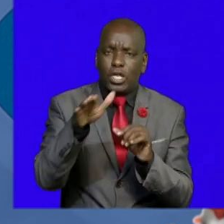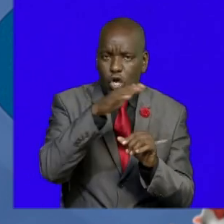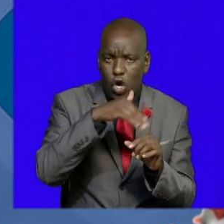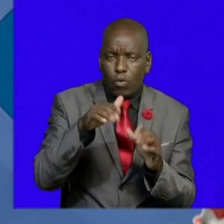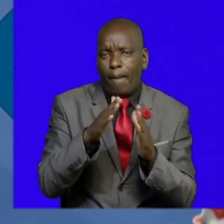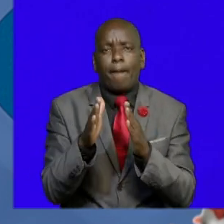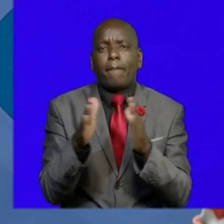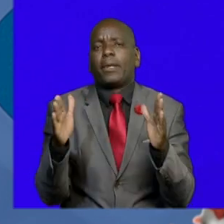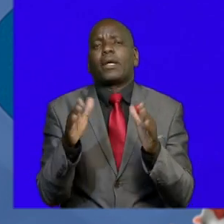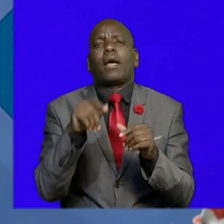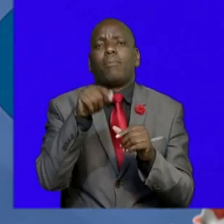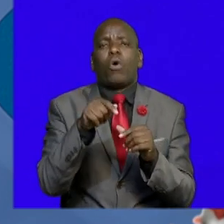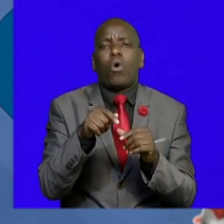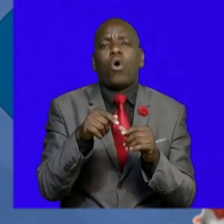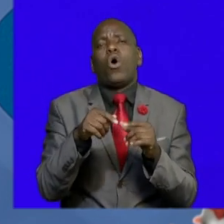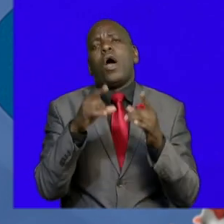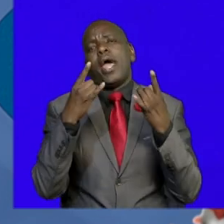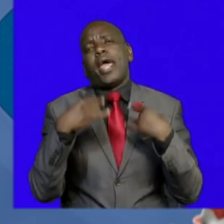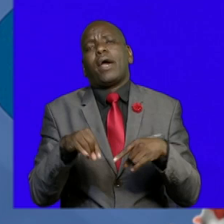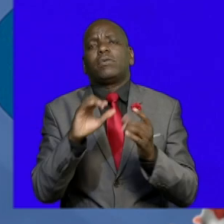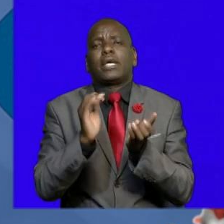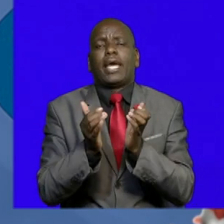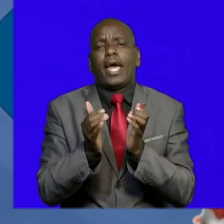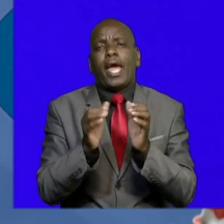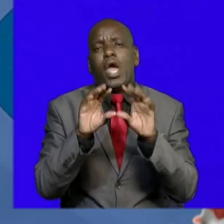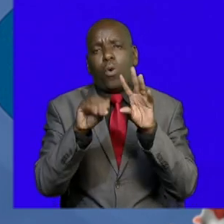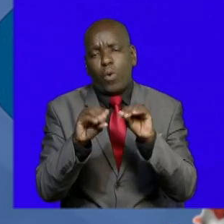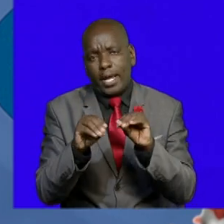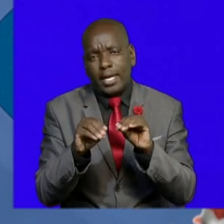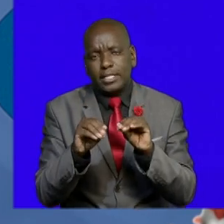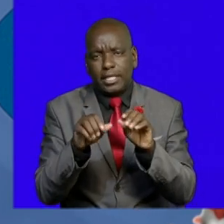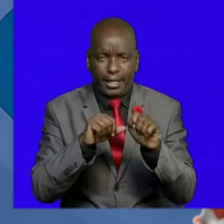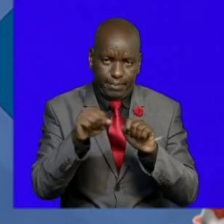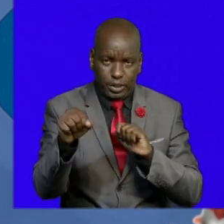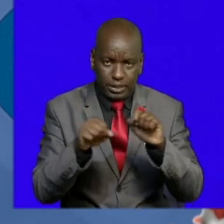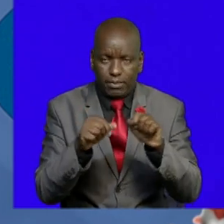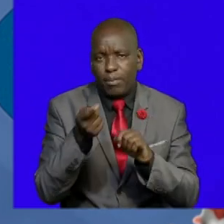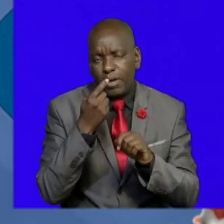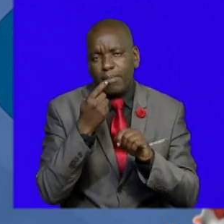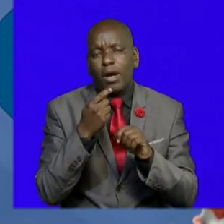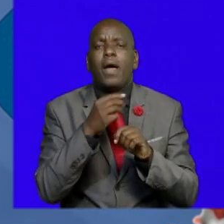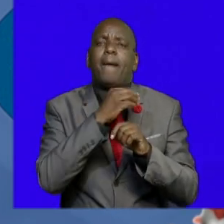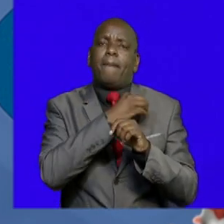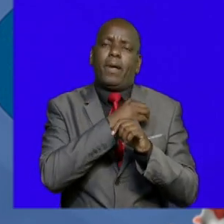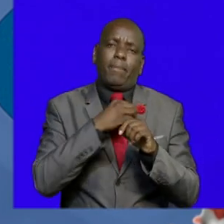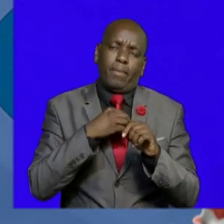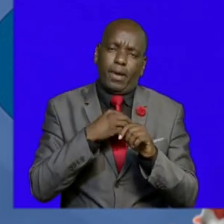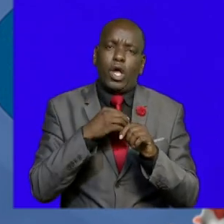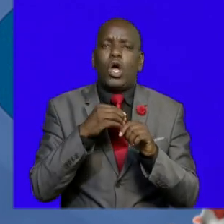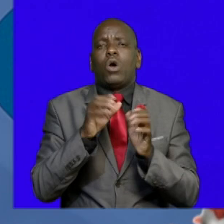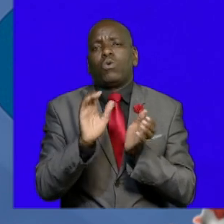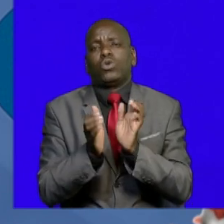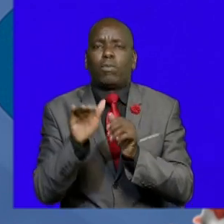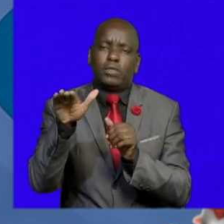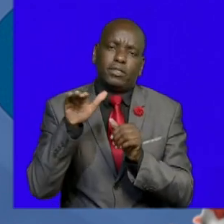in great detail. The healthcare workers administering the vaccines, together with the Medicines Control Authority of Zimbabwe,